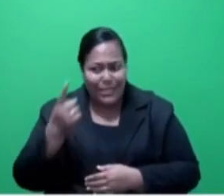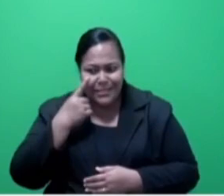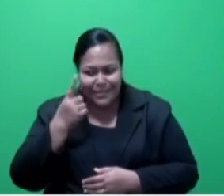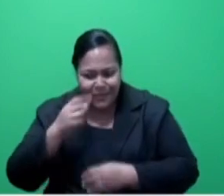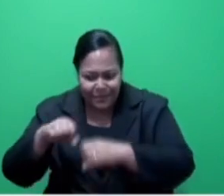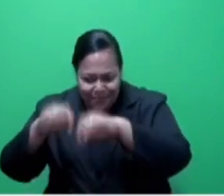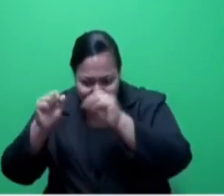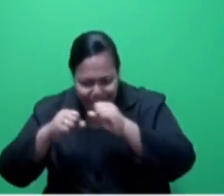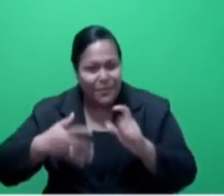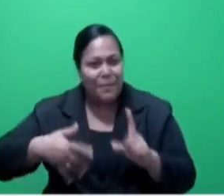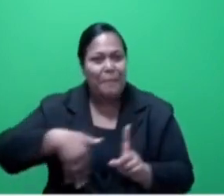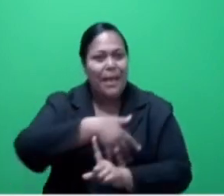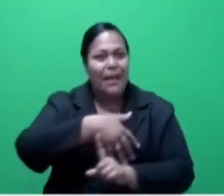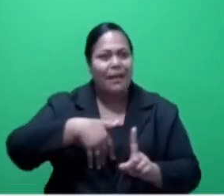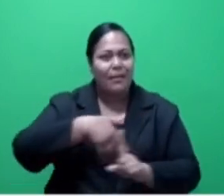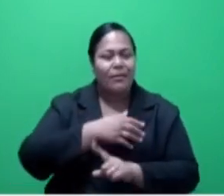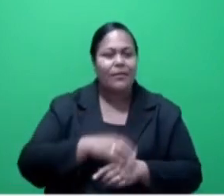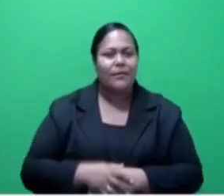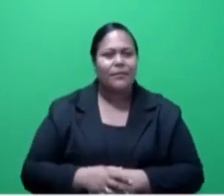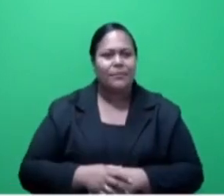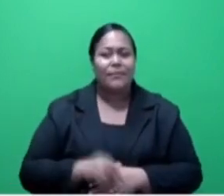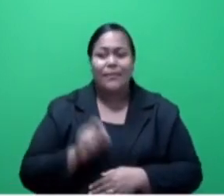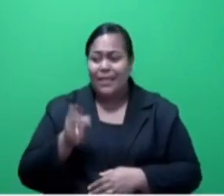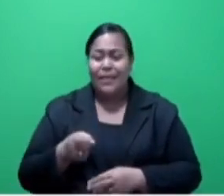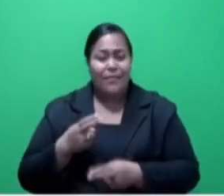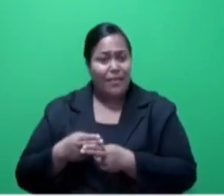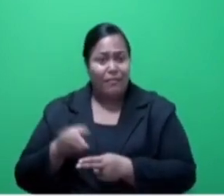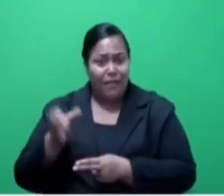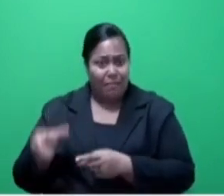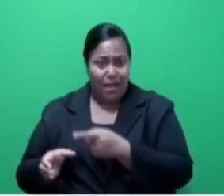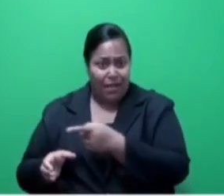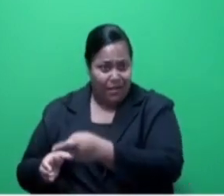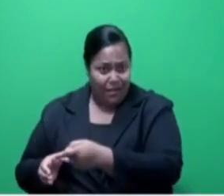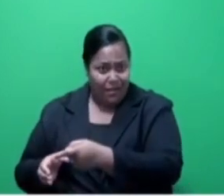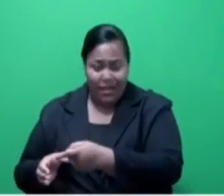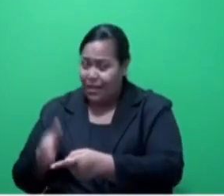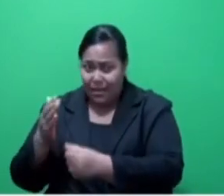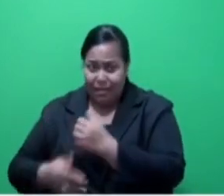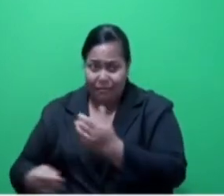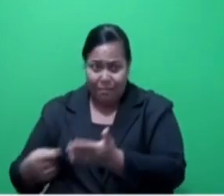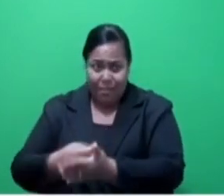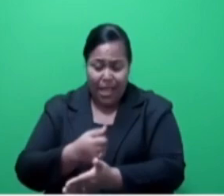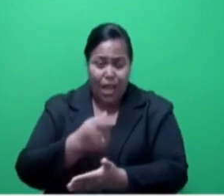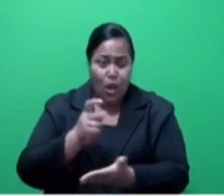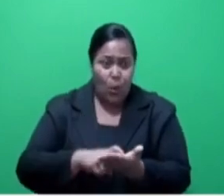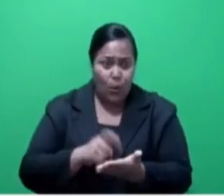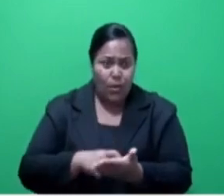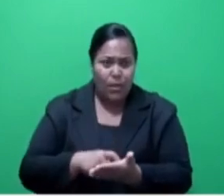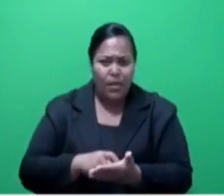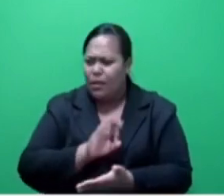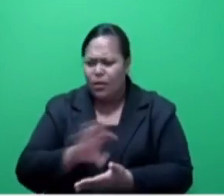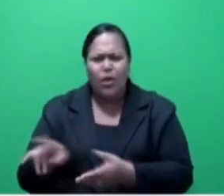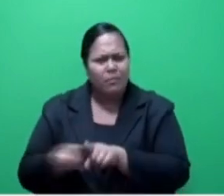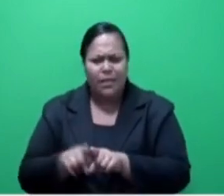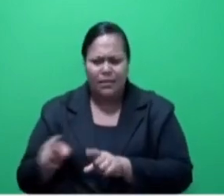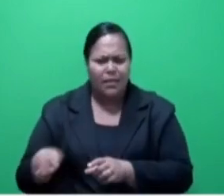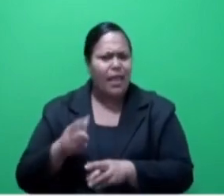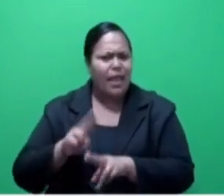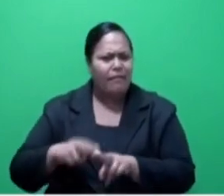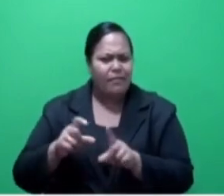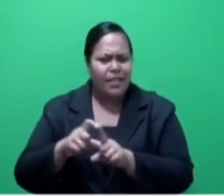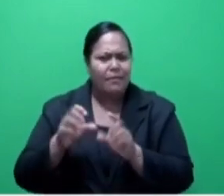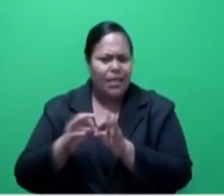goes belly up, in other words, he can't pay his loan, it does not mean they come running to government and say, oh, we want the guarantee. Even